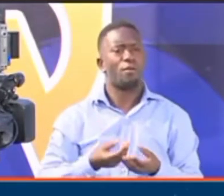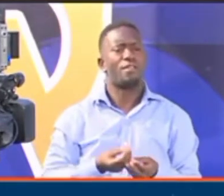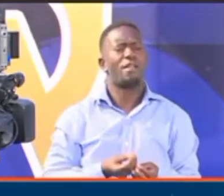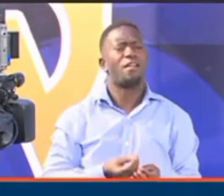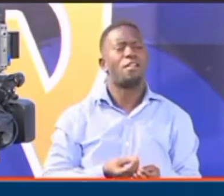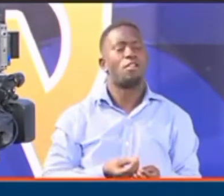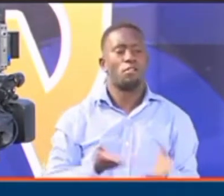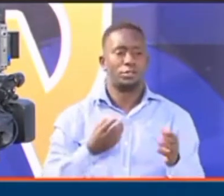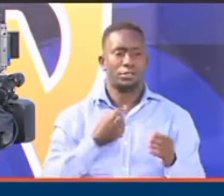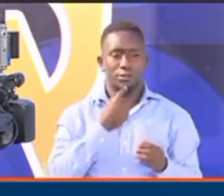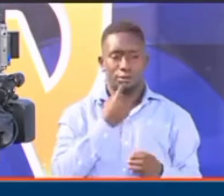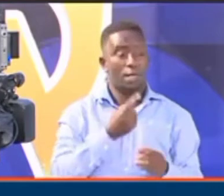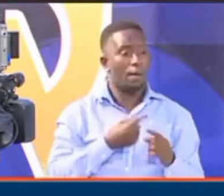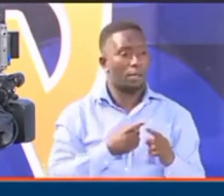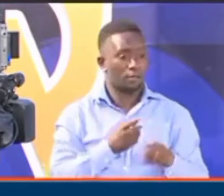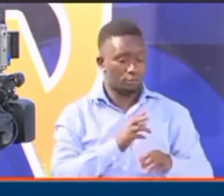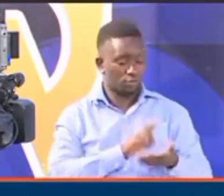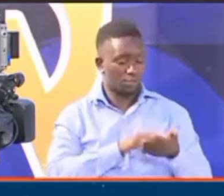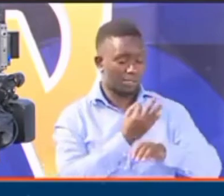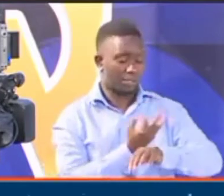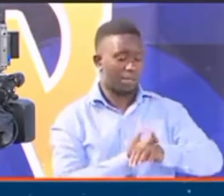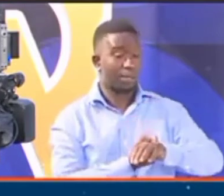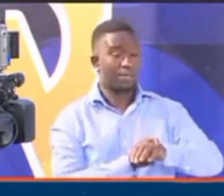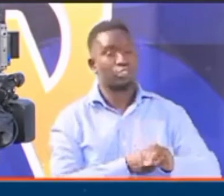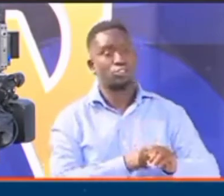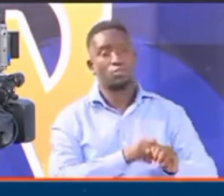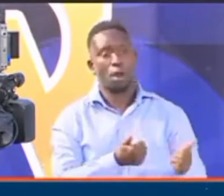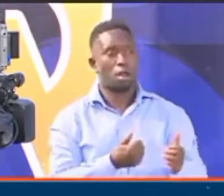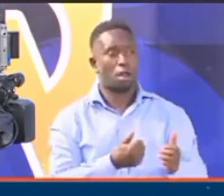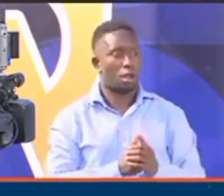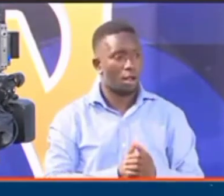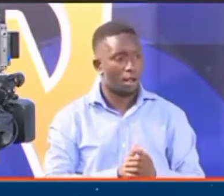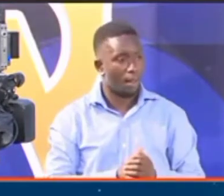trying to ensure that I can use that time efficiently.